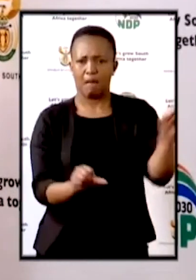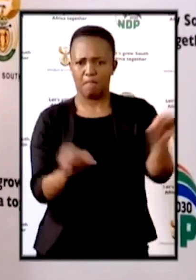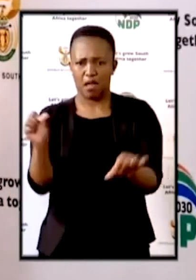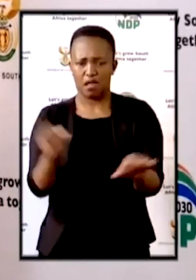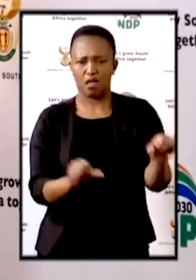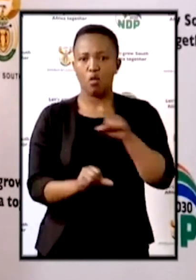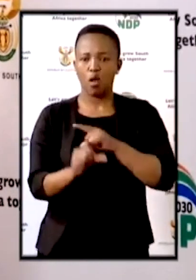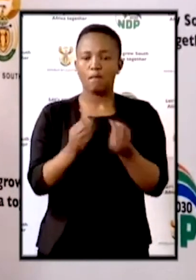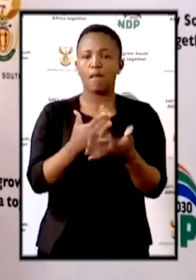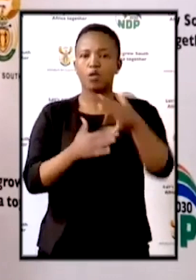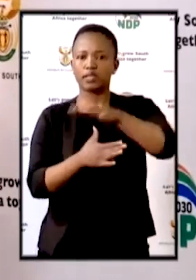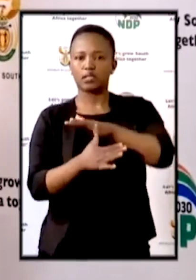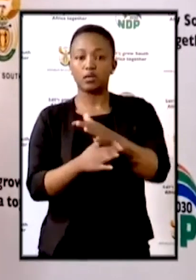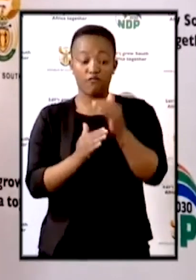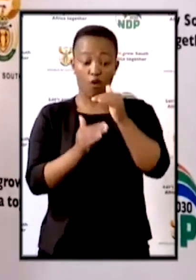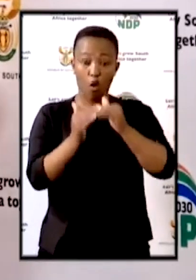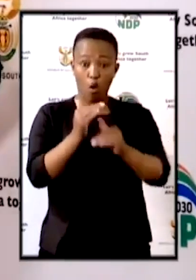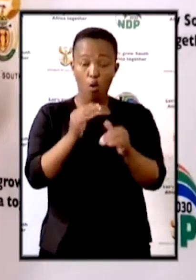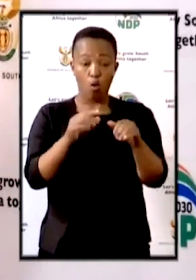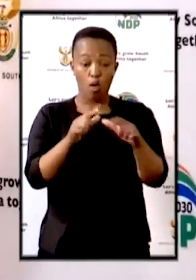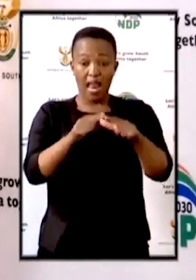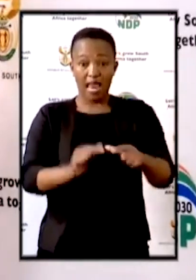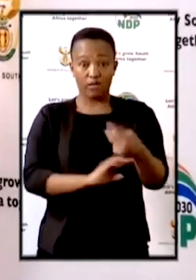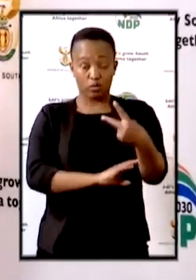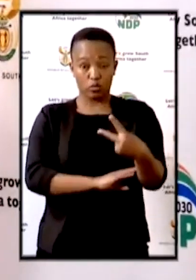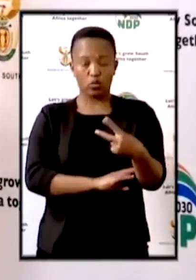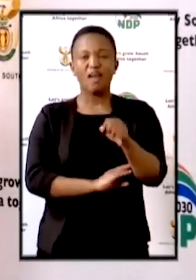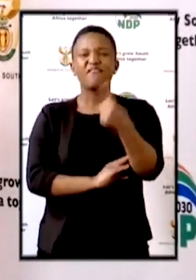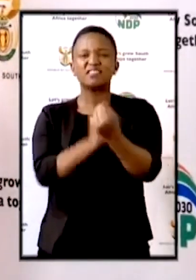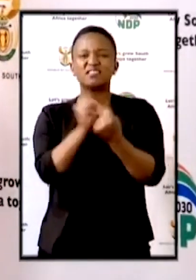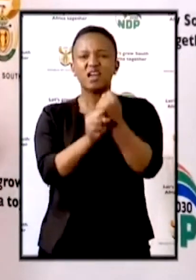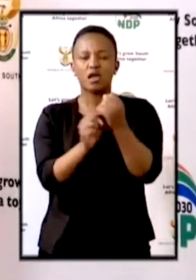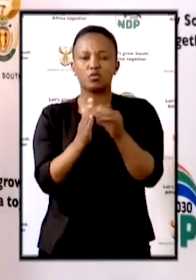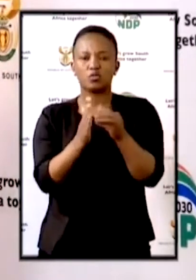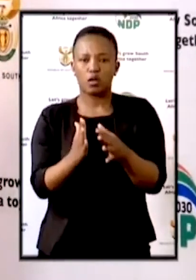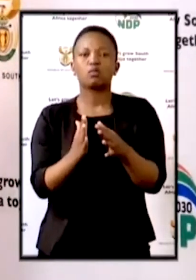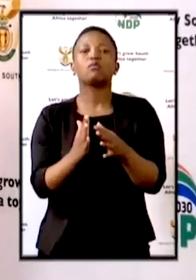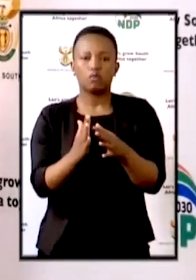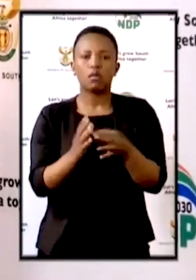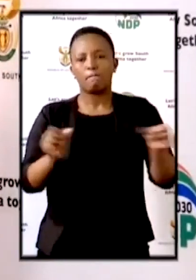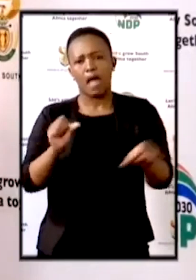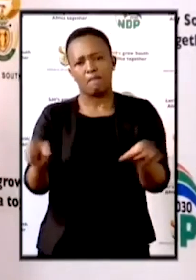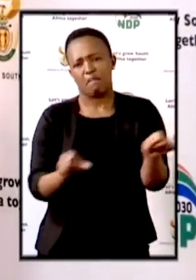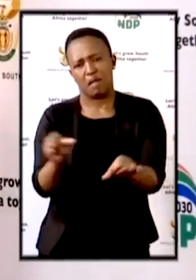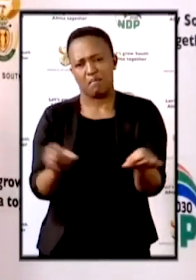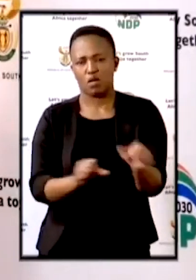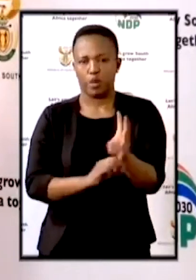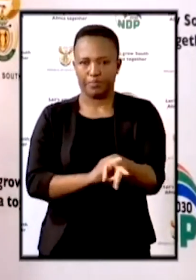then be prioritizing now to say under level 2, all first-year students, undergraduate, will have to go back.